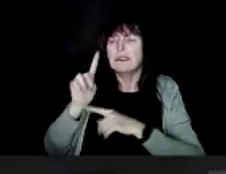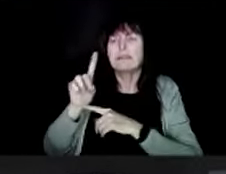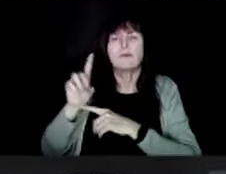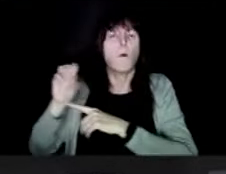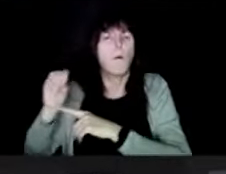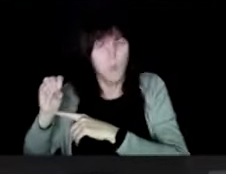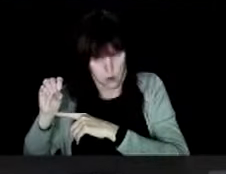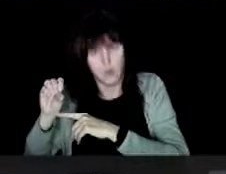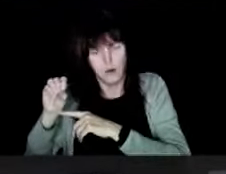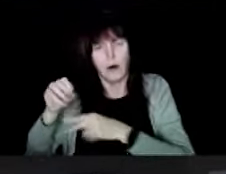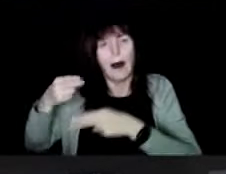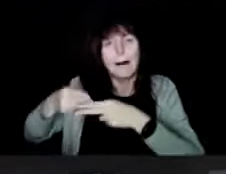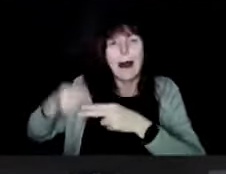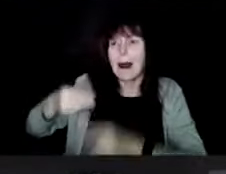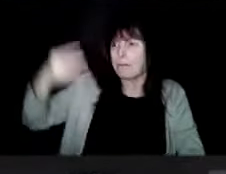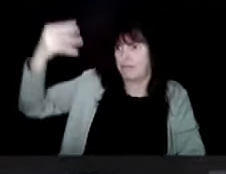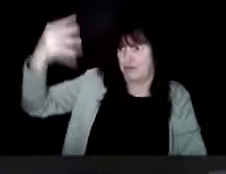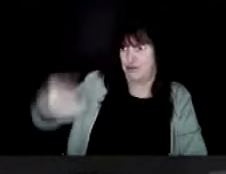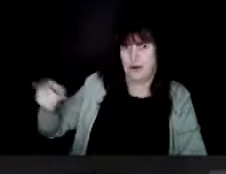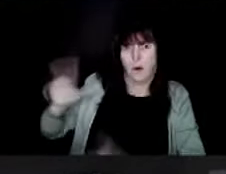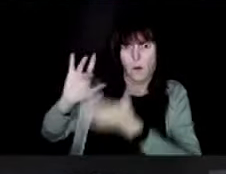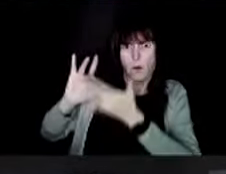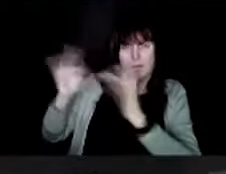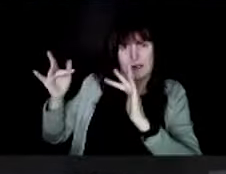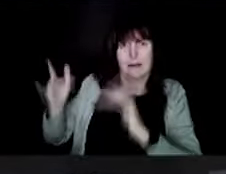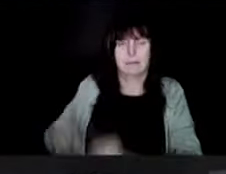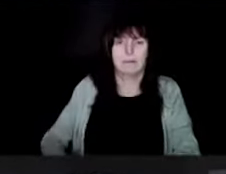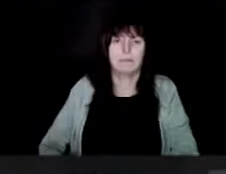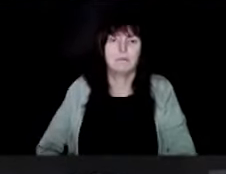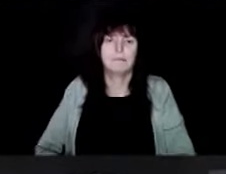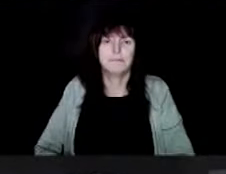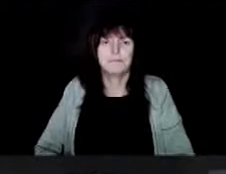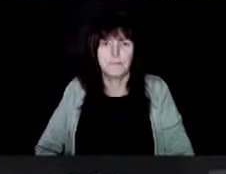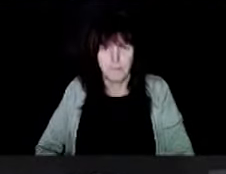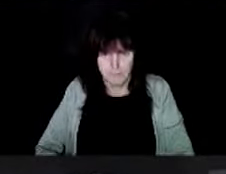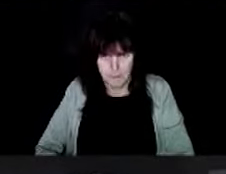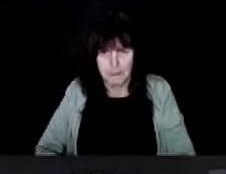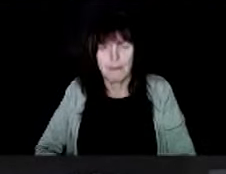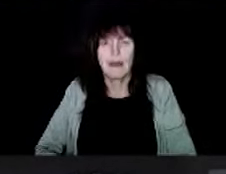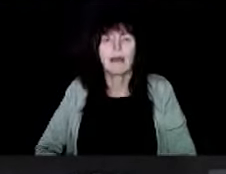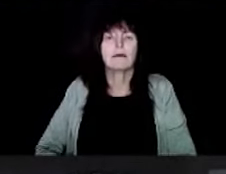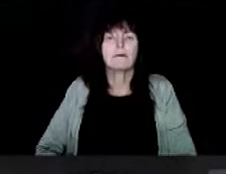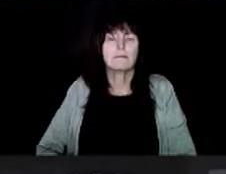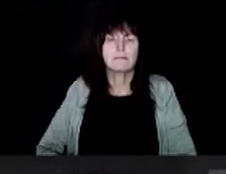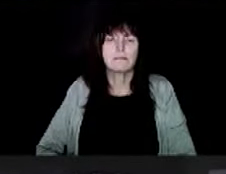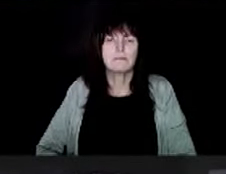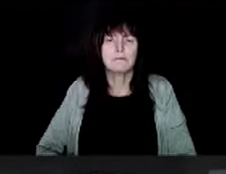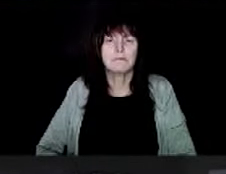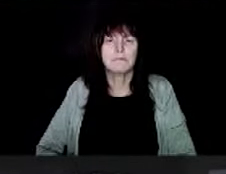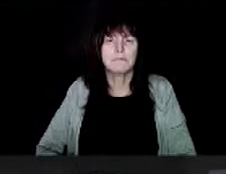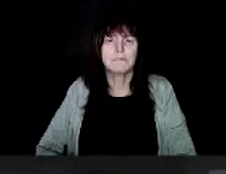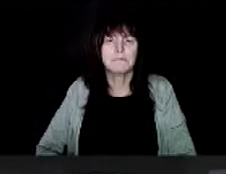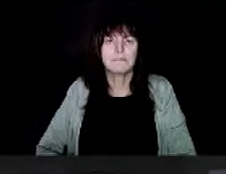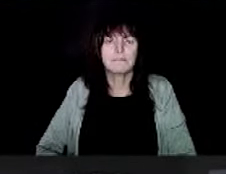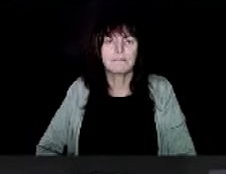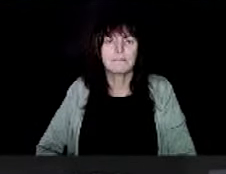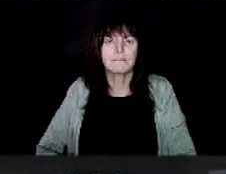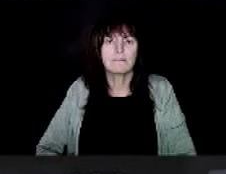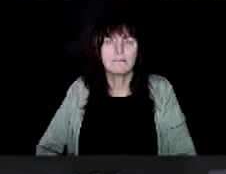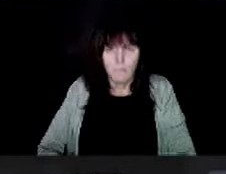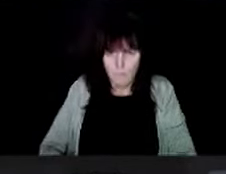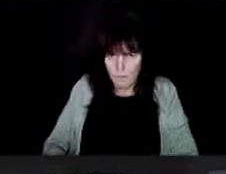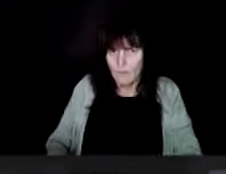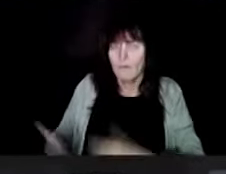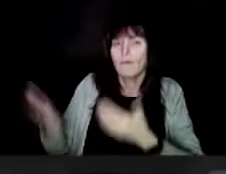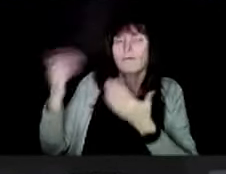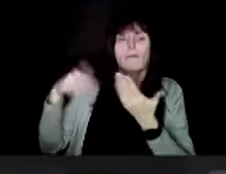have a couple of education-related questions. So educators are getting N95 masks, but students are not. I'm wondering if you can